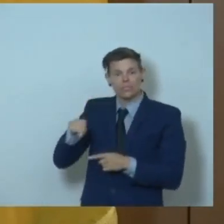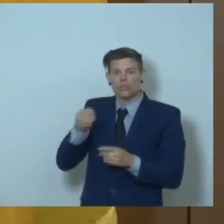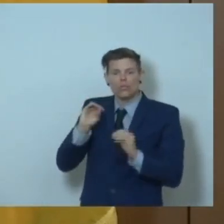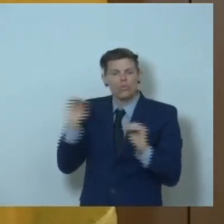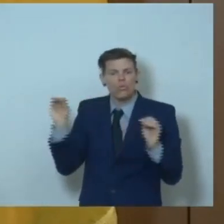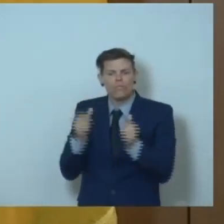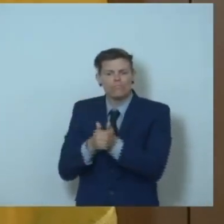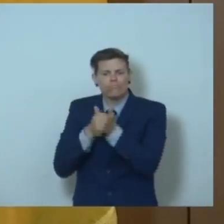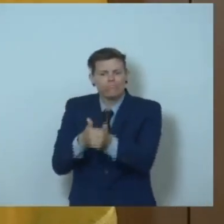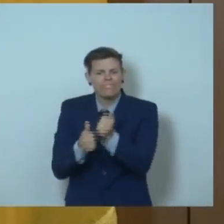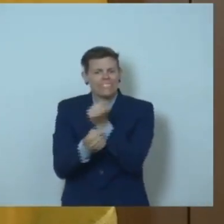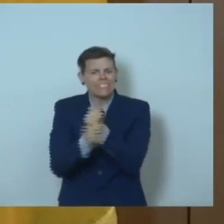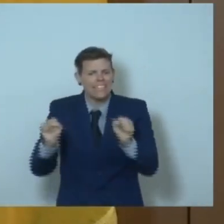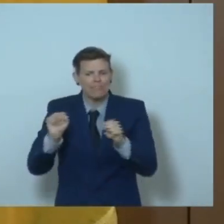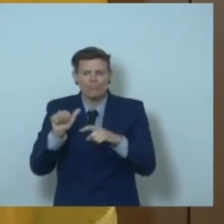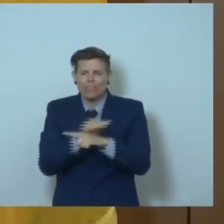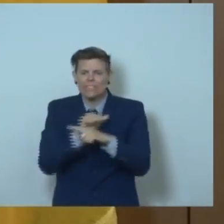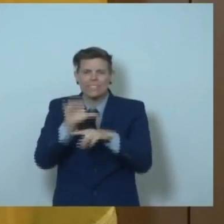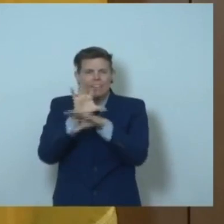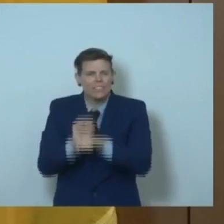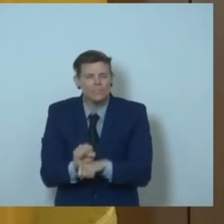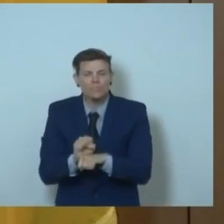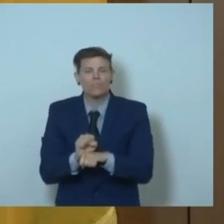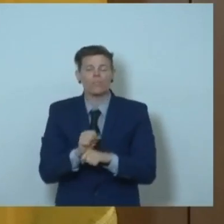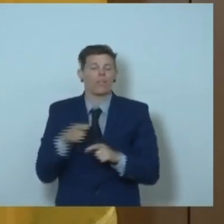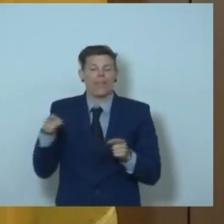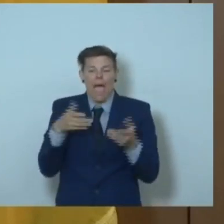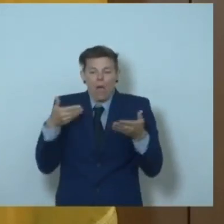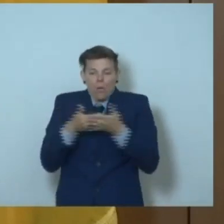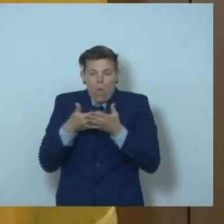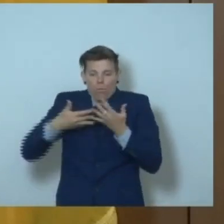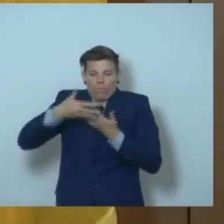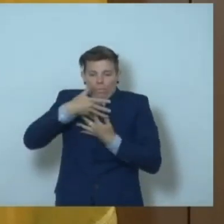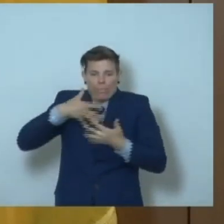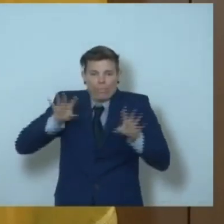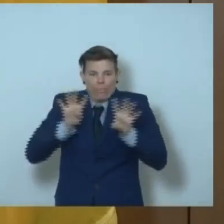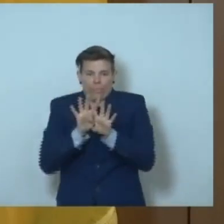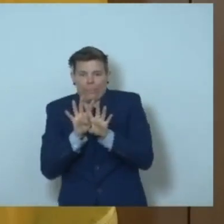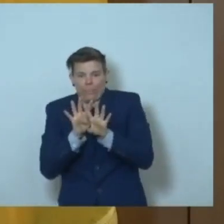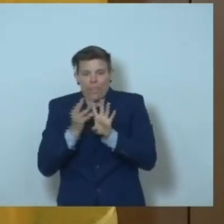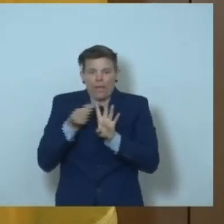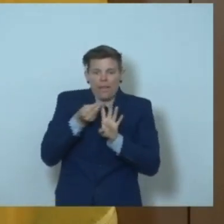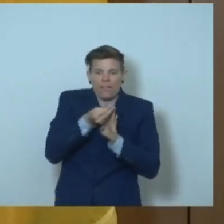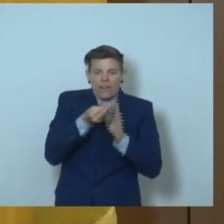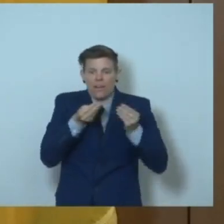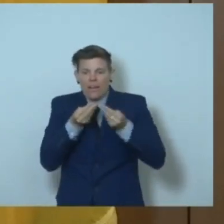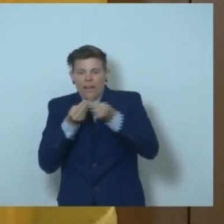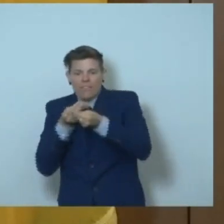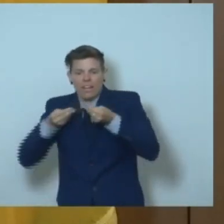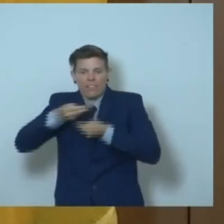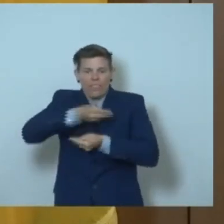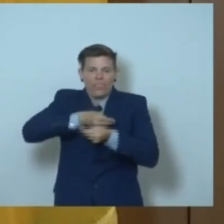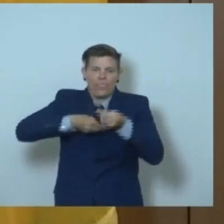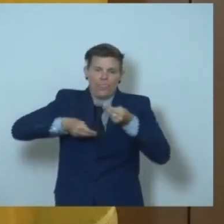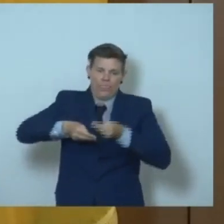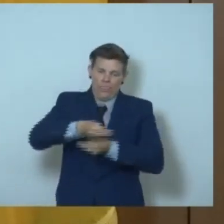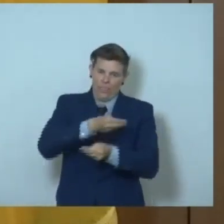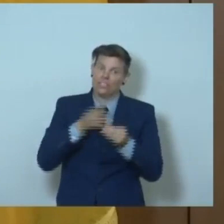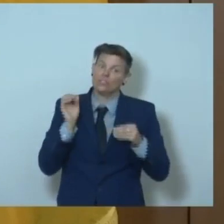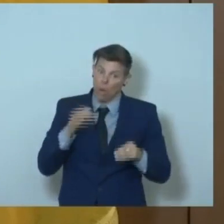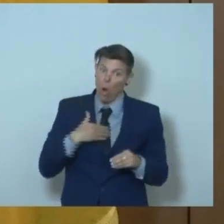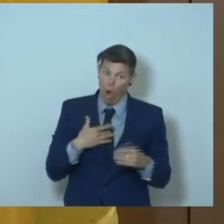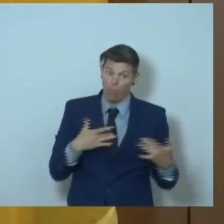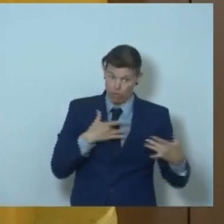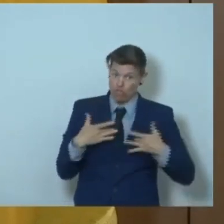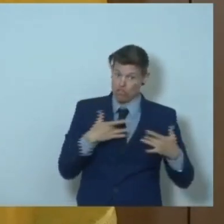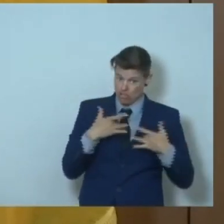close proximity, easier spread. And we are concerned about it in every corrections facility. So what am I doing